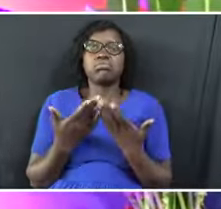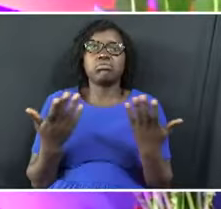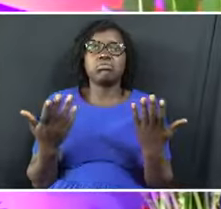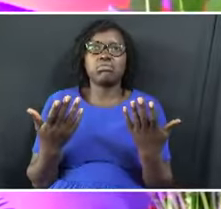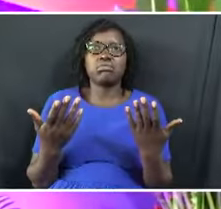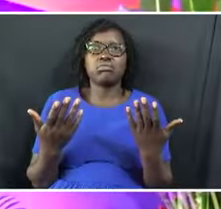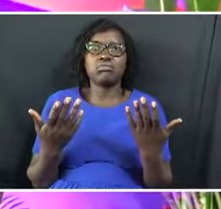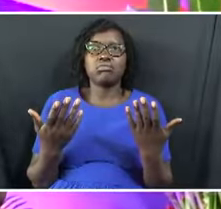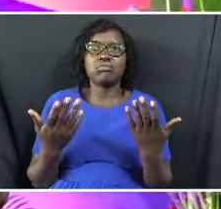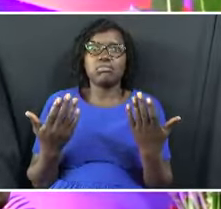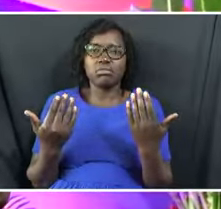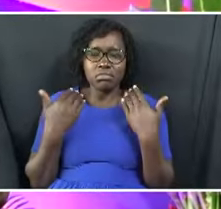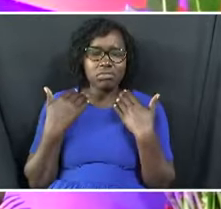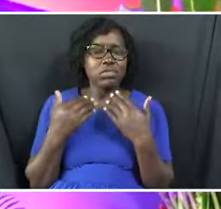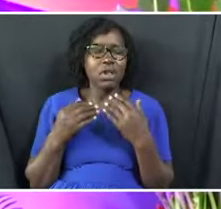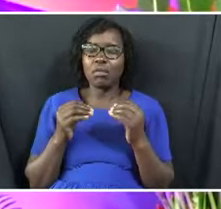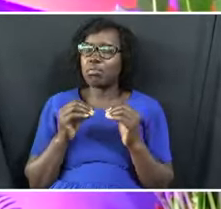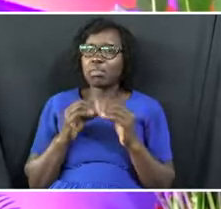or her neck.